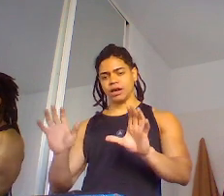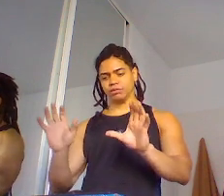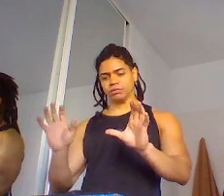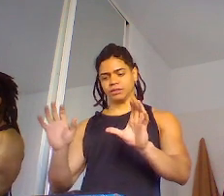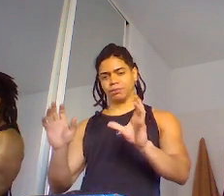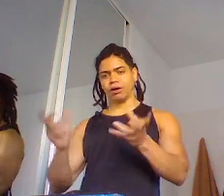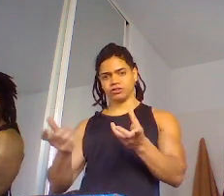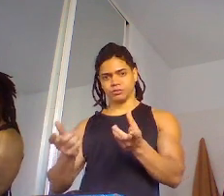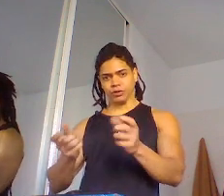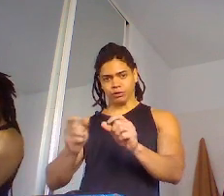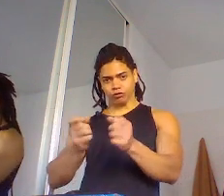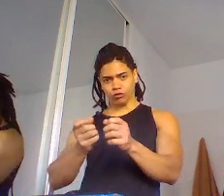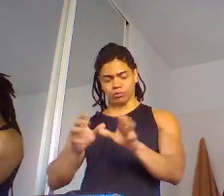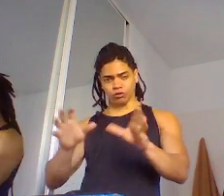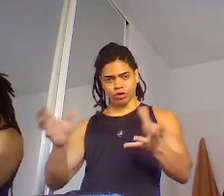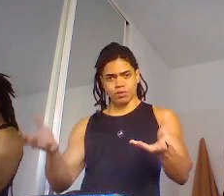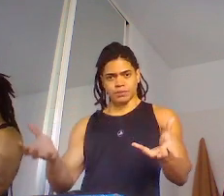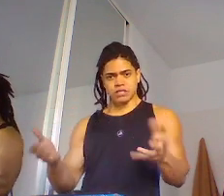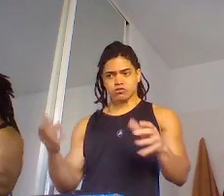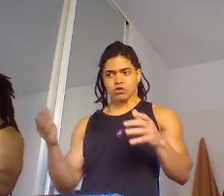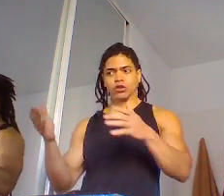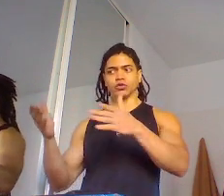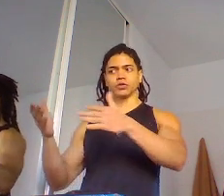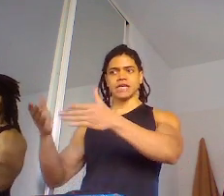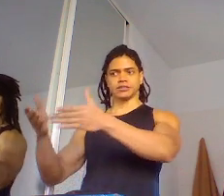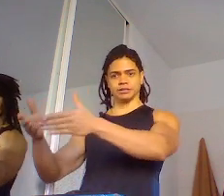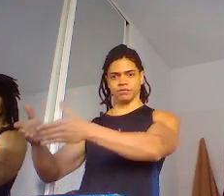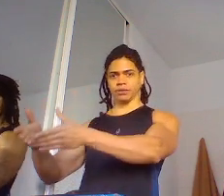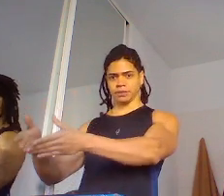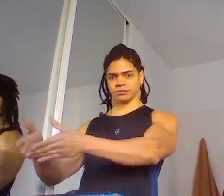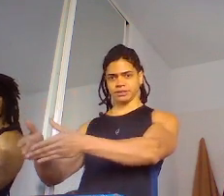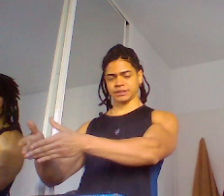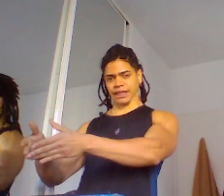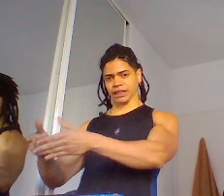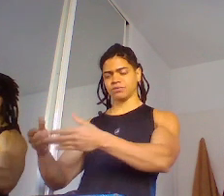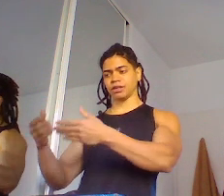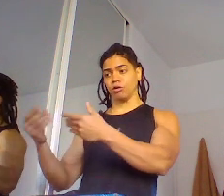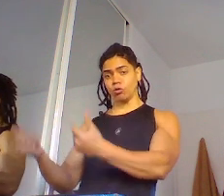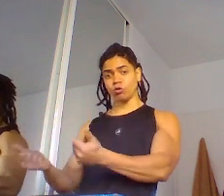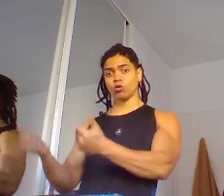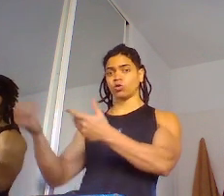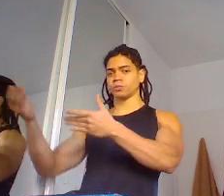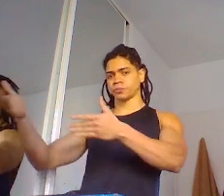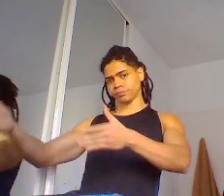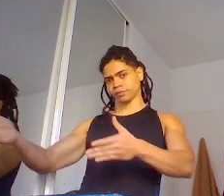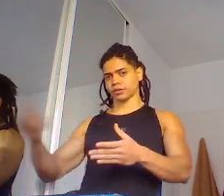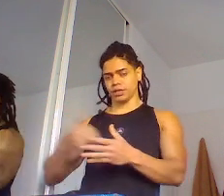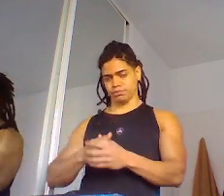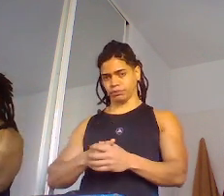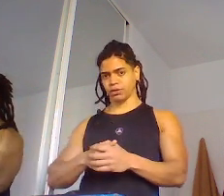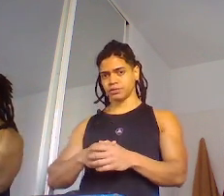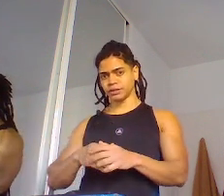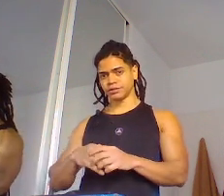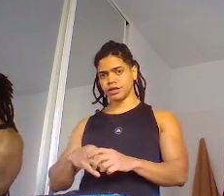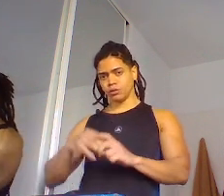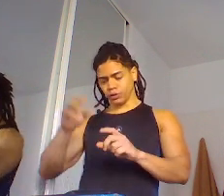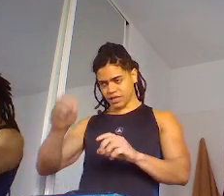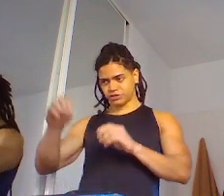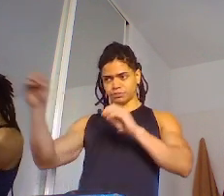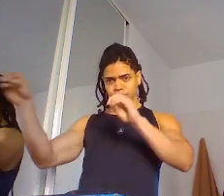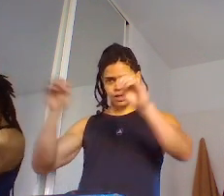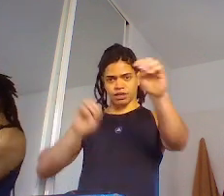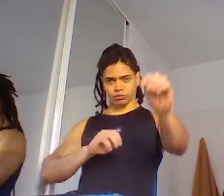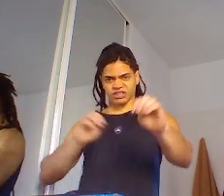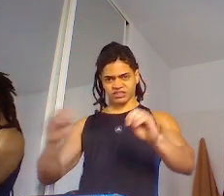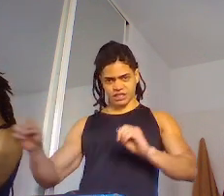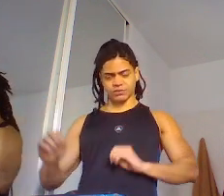where now it's a partnership between two or more companies to undertake a specific business activity or a project where